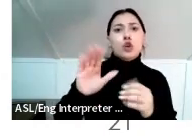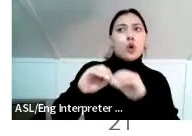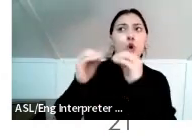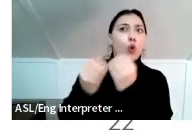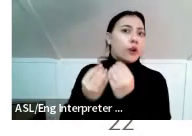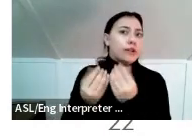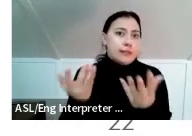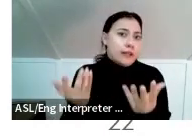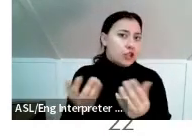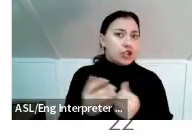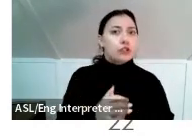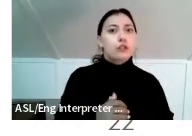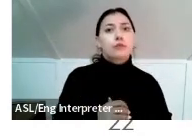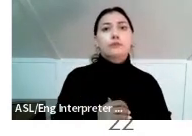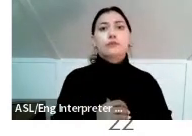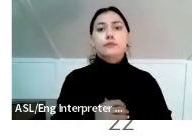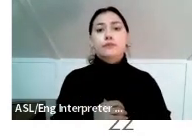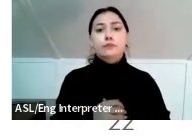is.